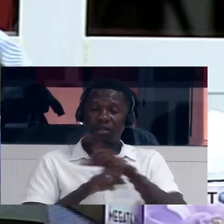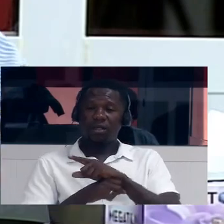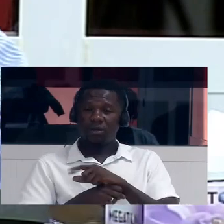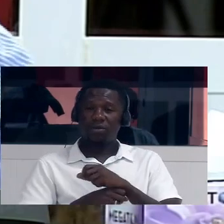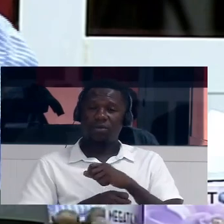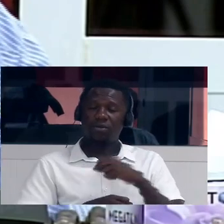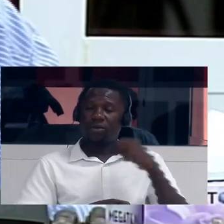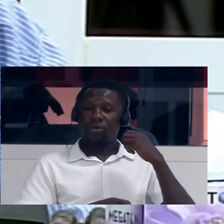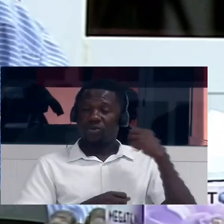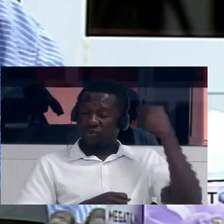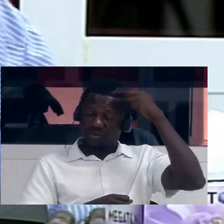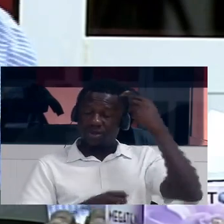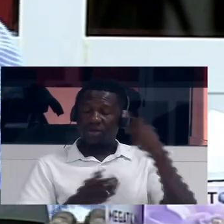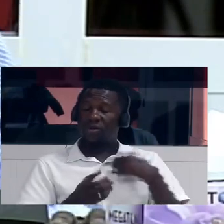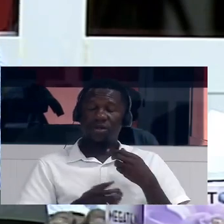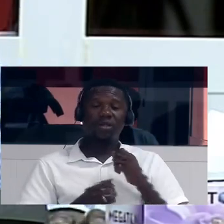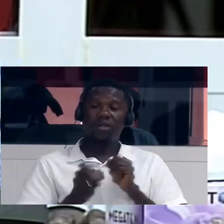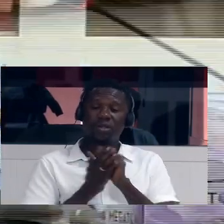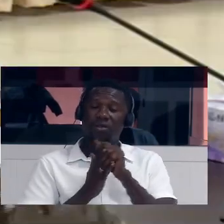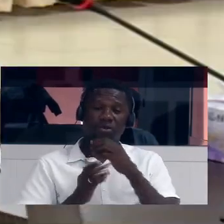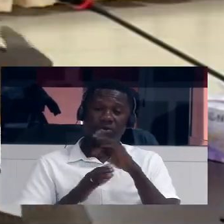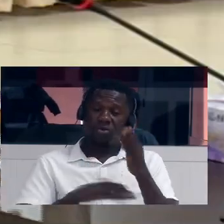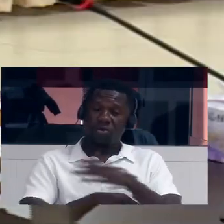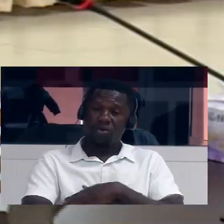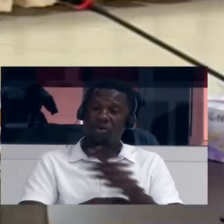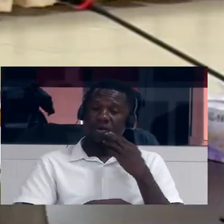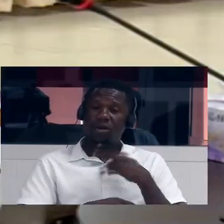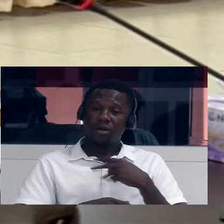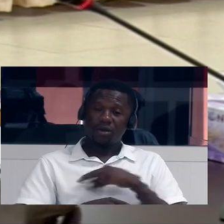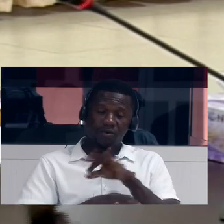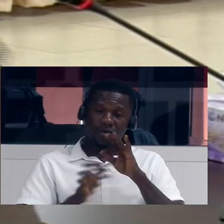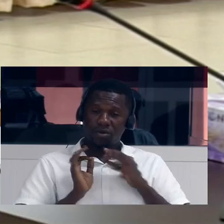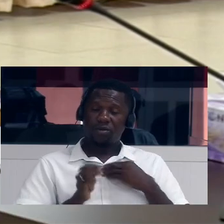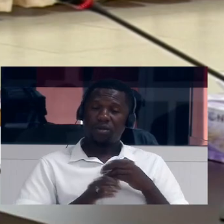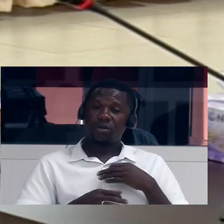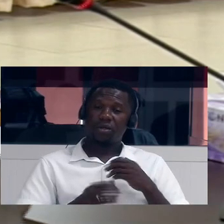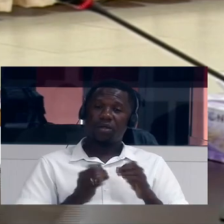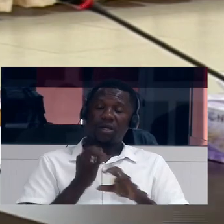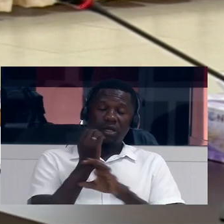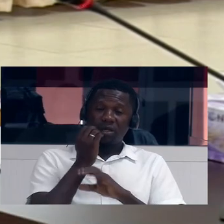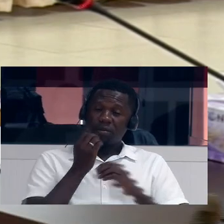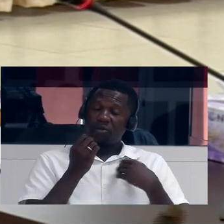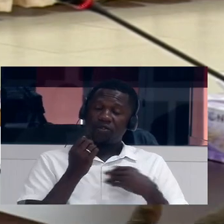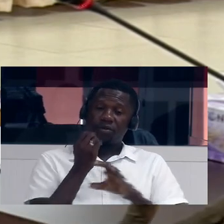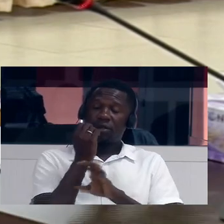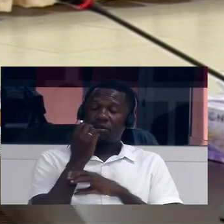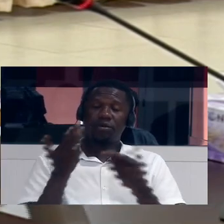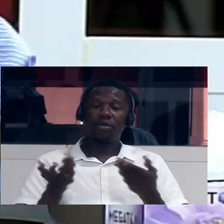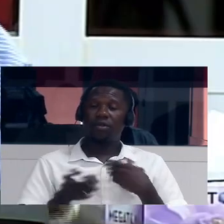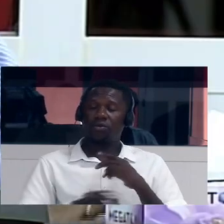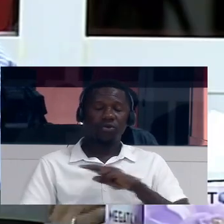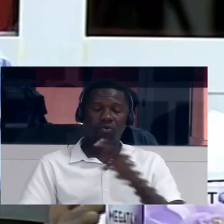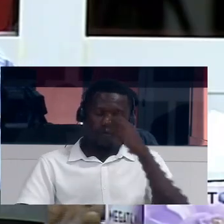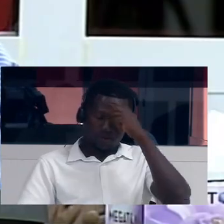until they applied the cessation clause. And when they applied it, they wanted me to take the refugees from Casamance. I said, no, I don't want to work anymore.